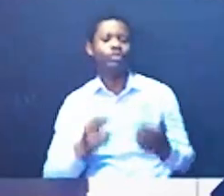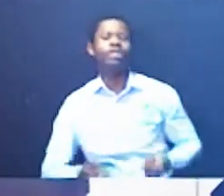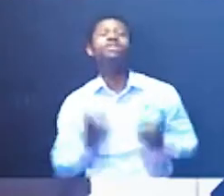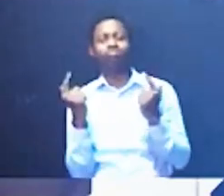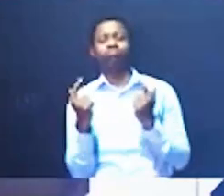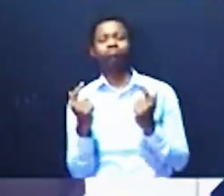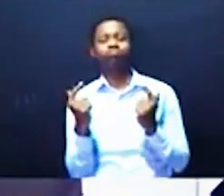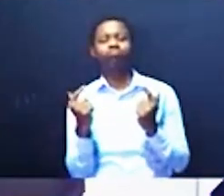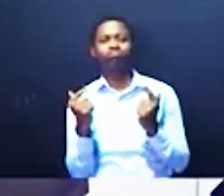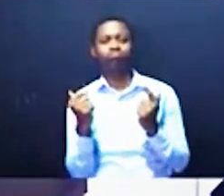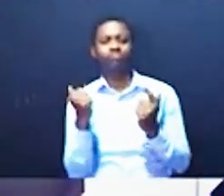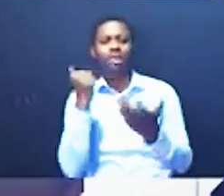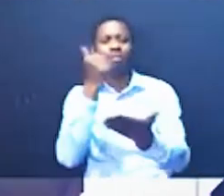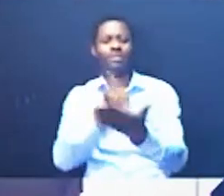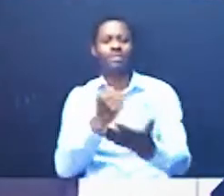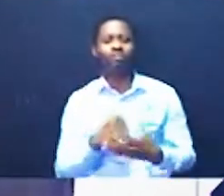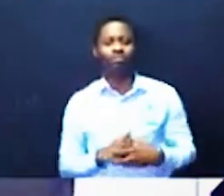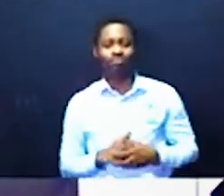He